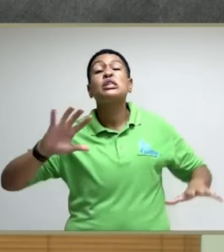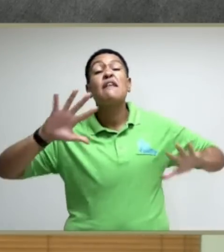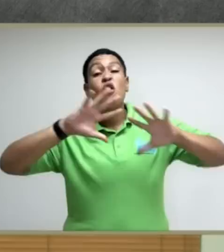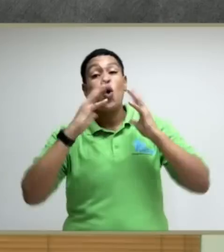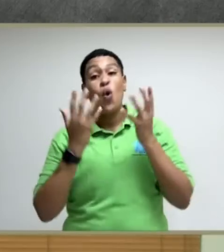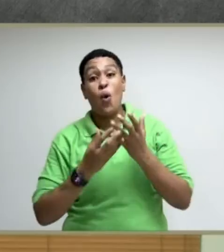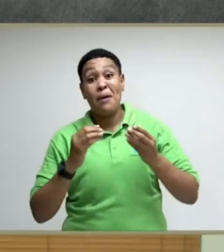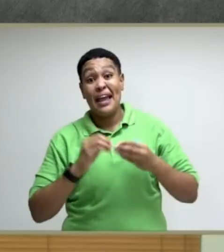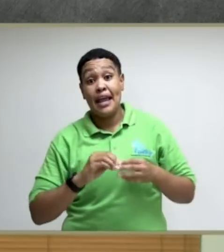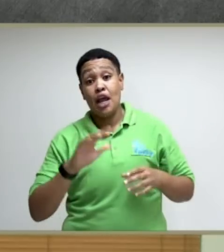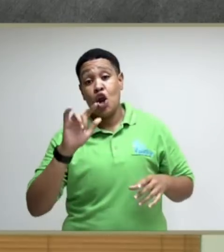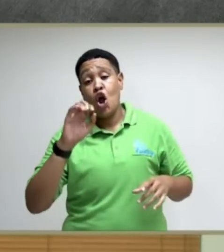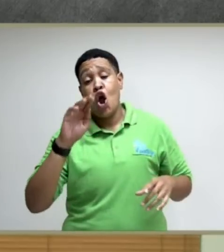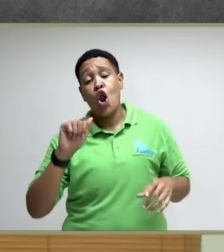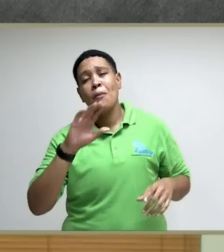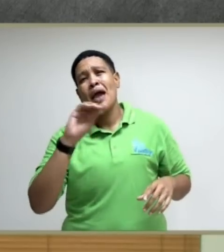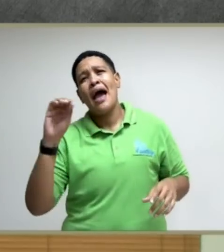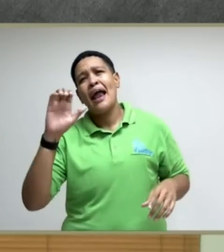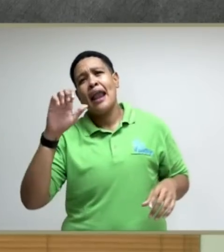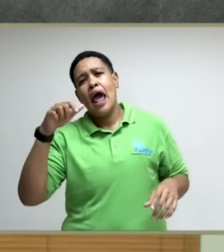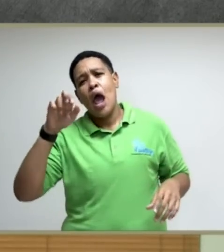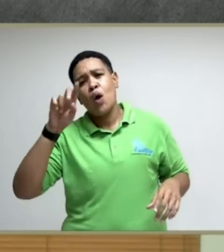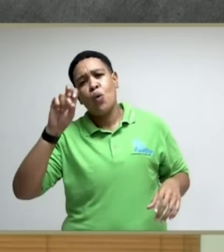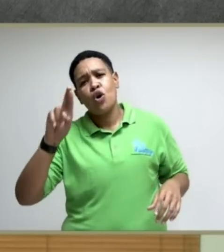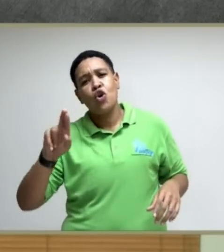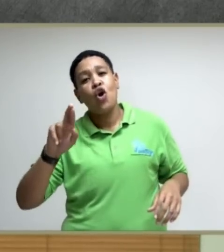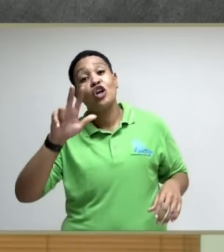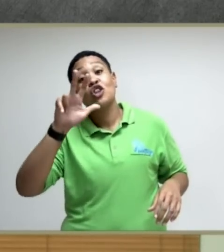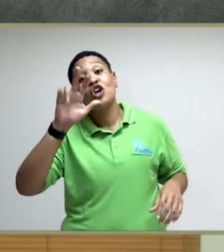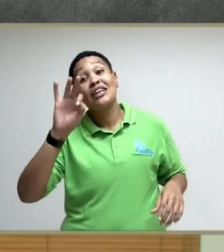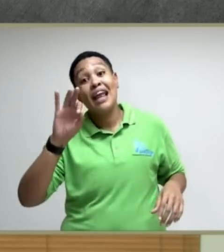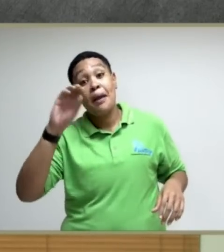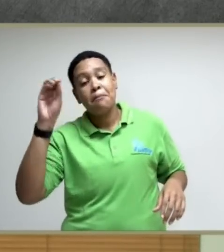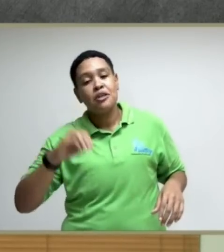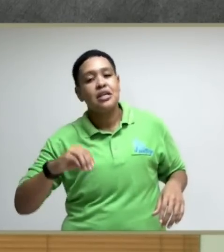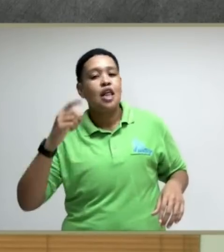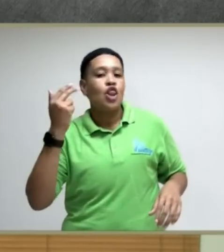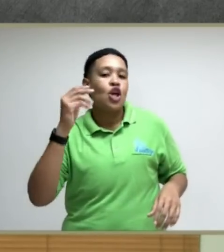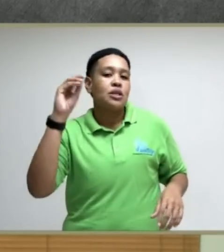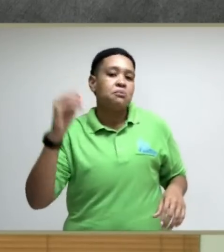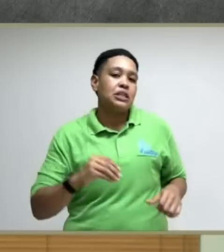for 39% and 13% of COVID-19 cases.